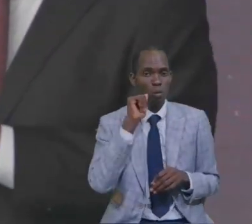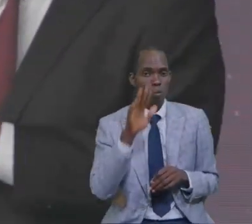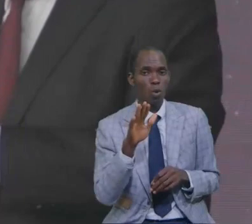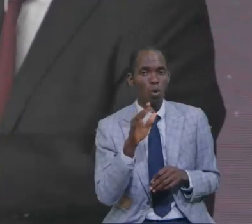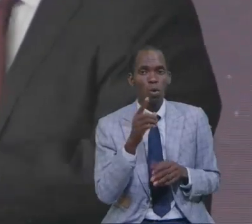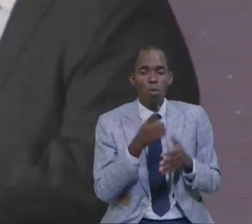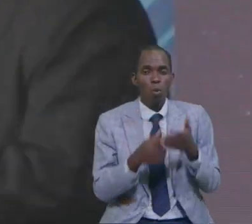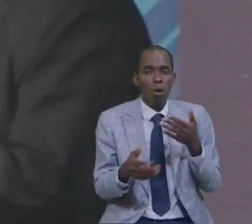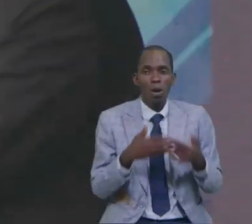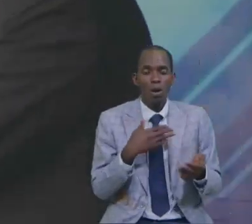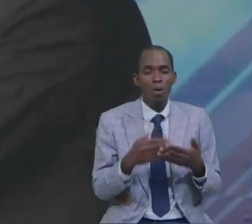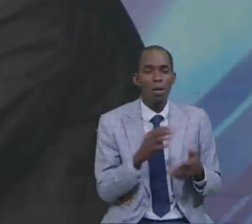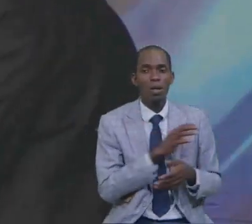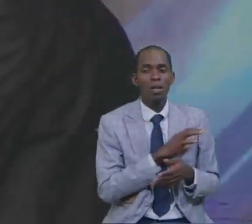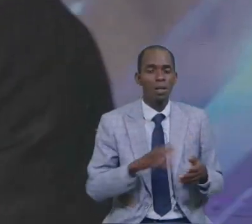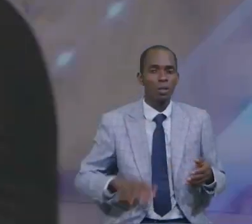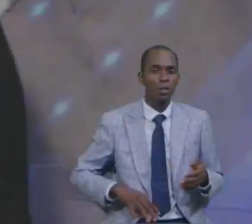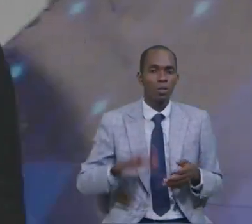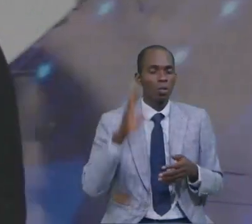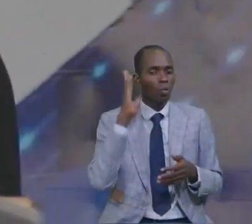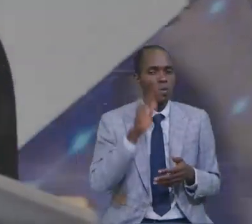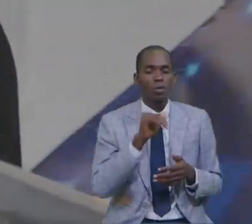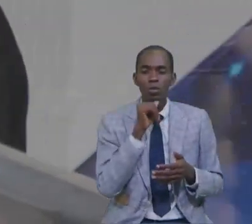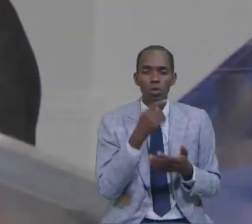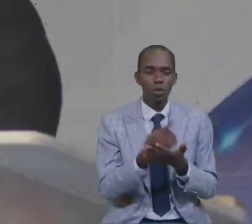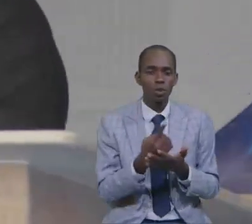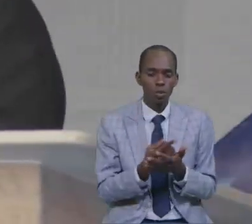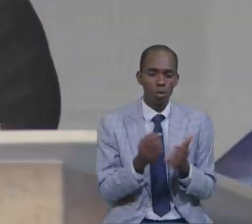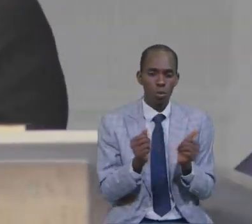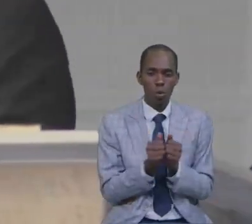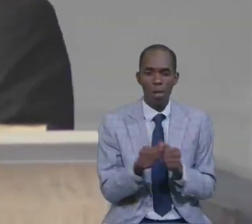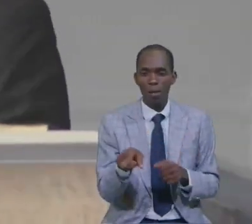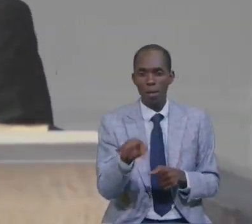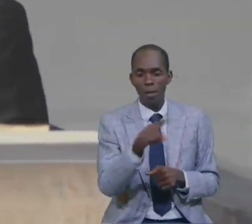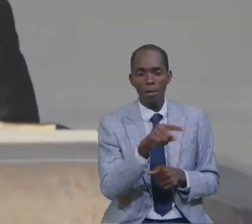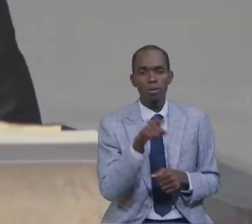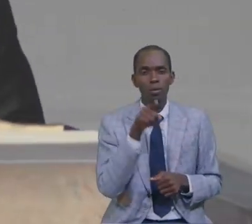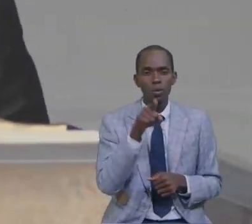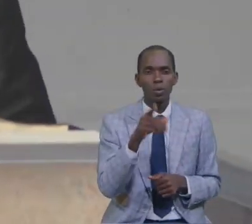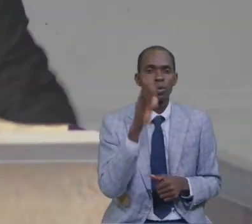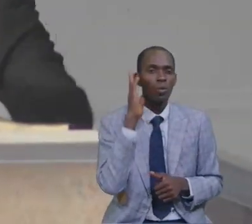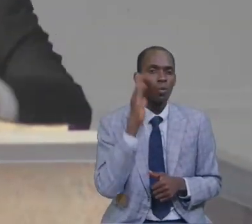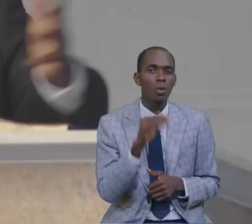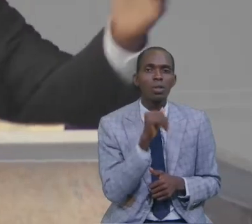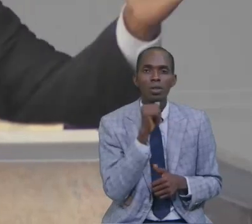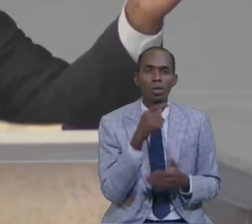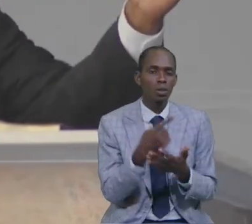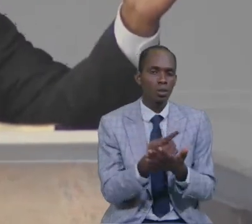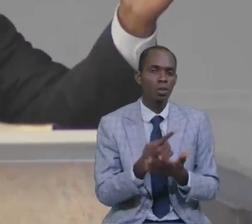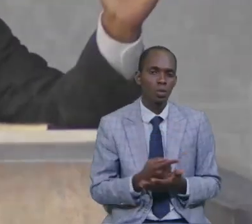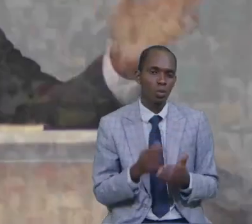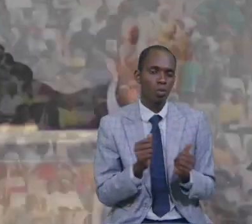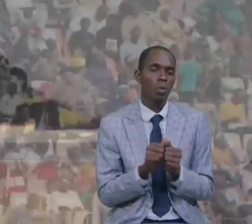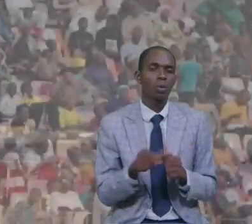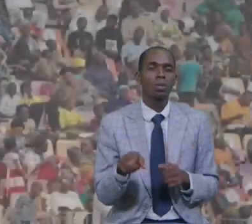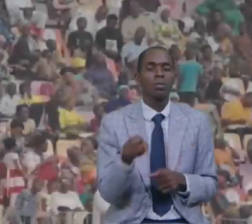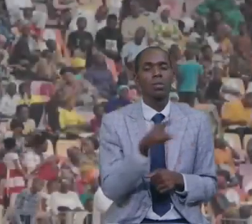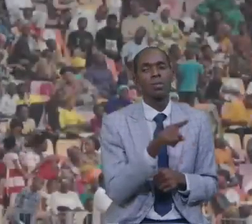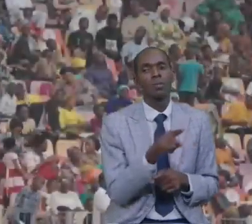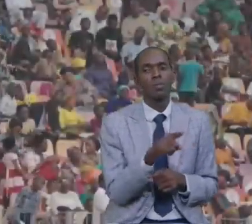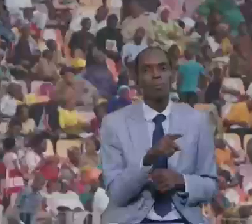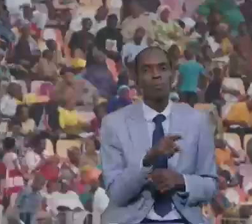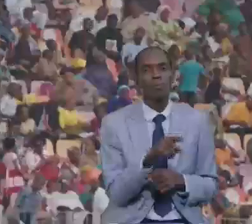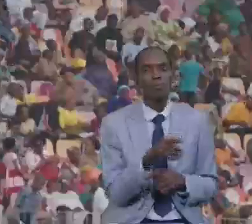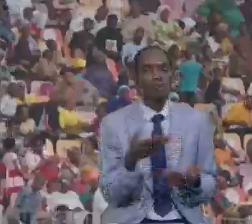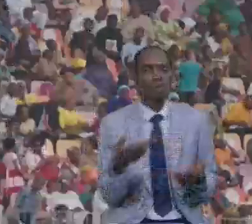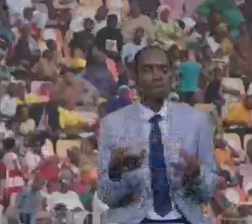with them. She's my mommy. I hear you. She's my beloved